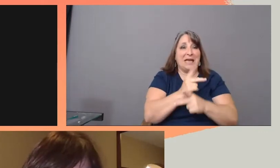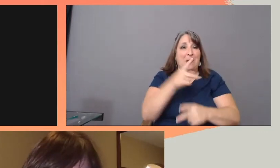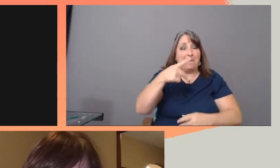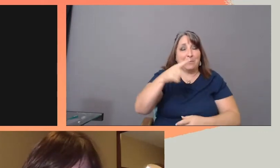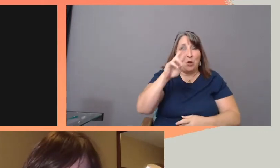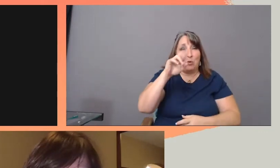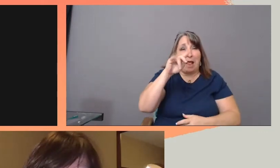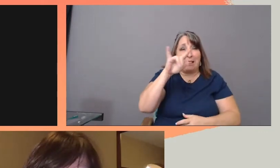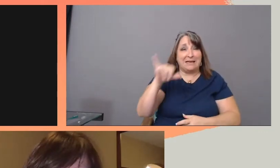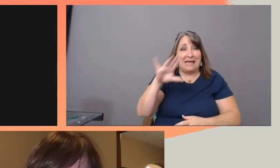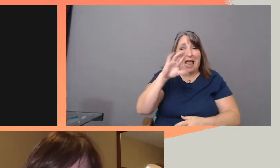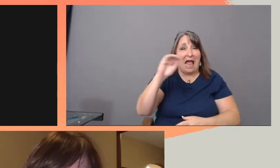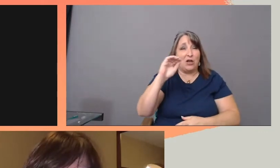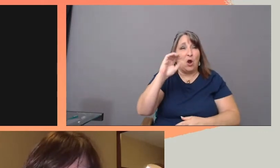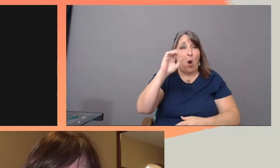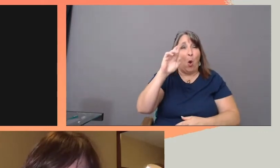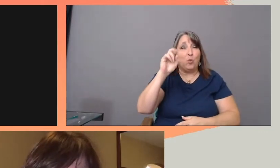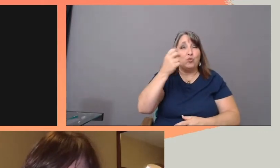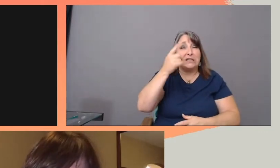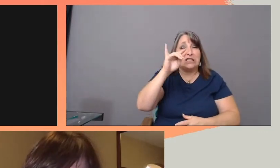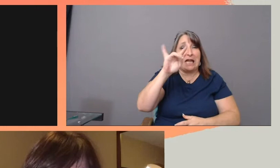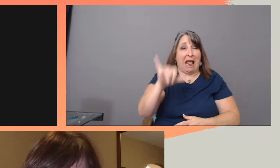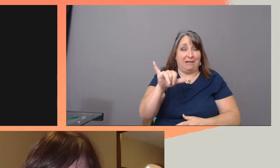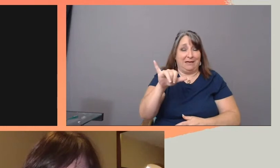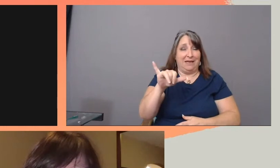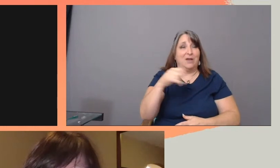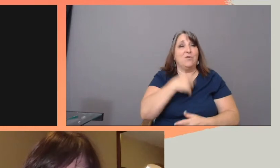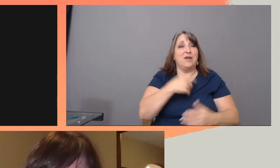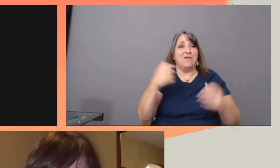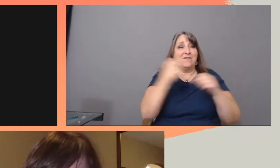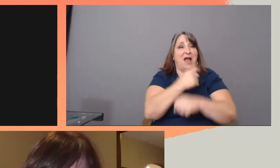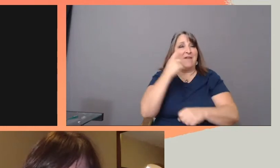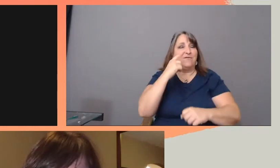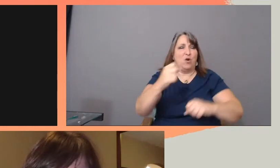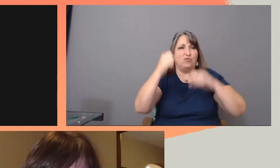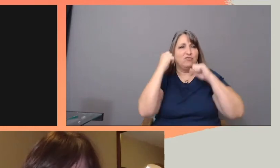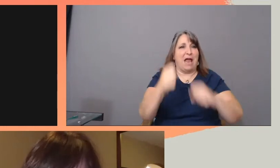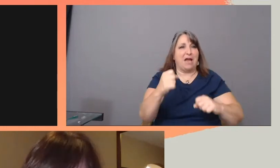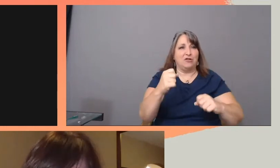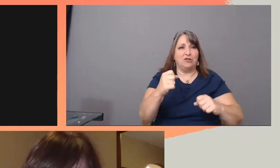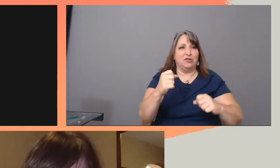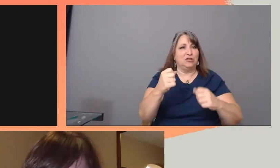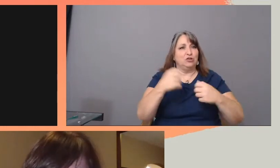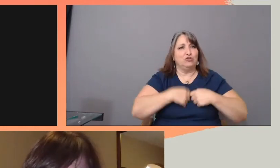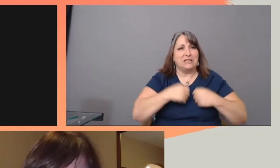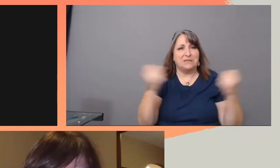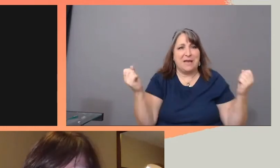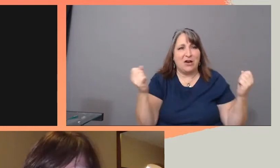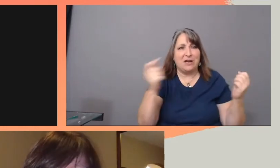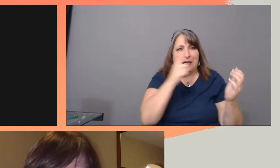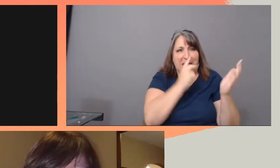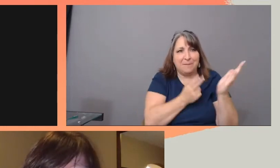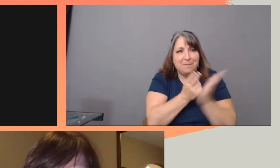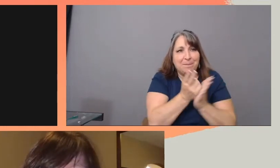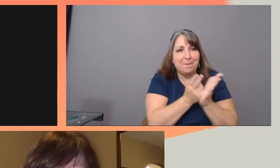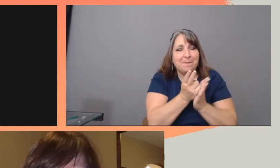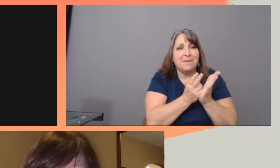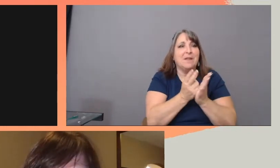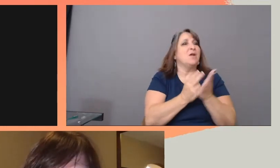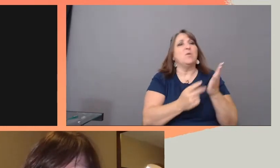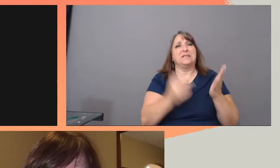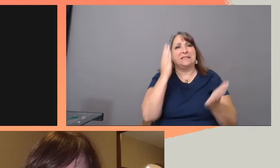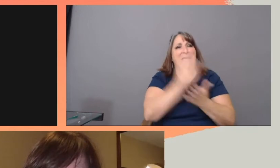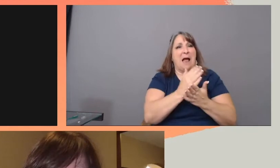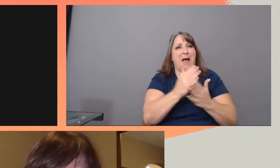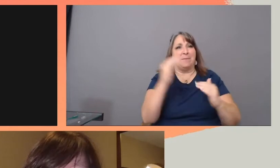needs it more than ever. We fight for radical transparency, rebalancing, and entrenched inequities and blazing a